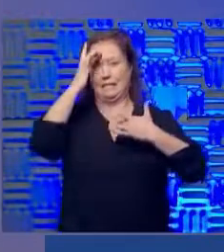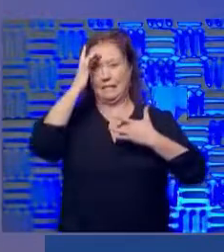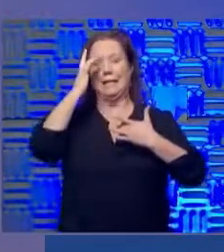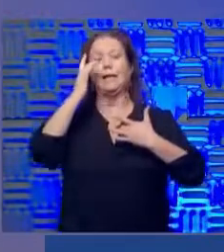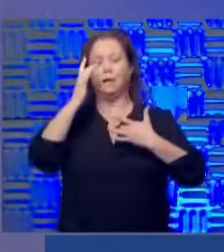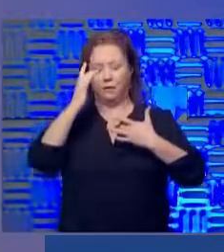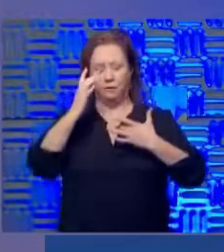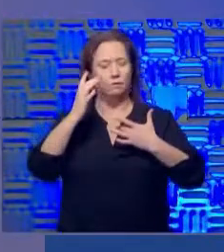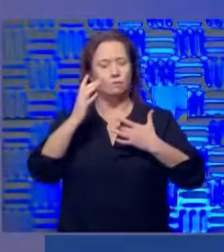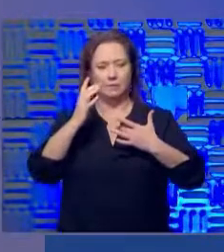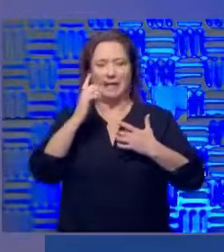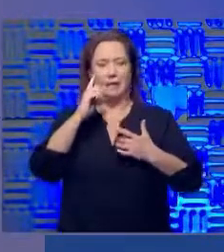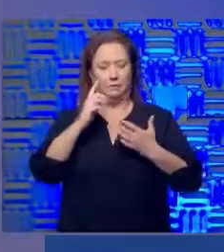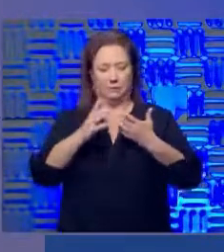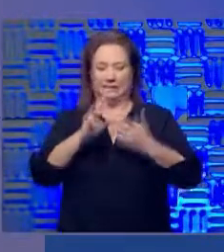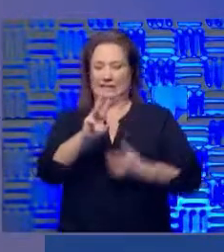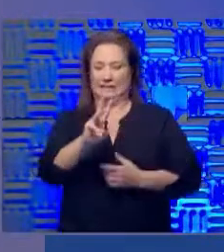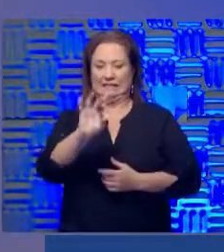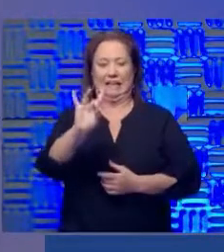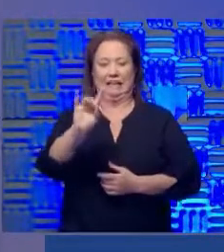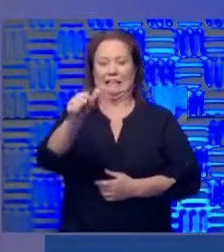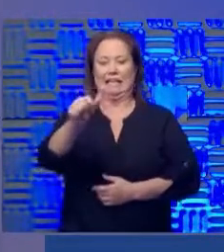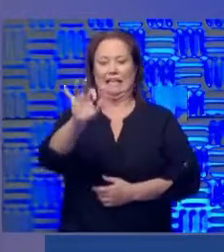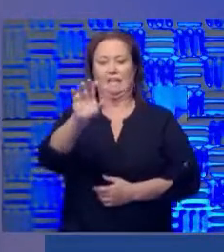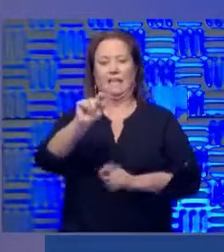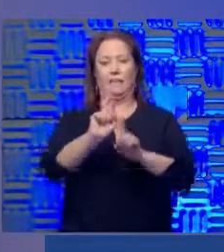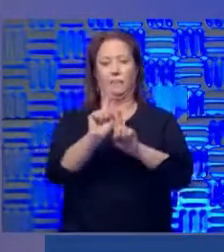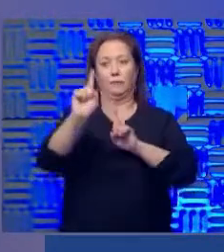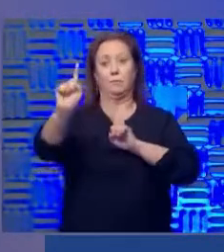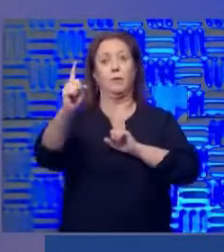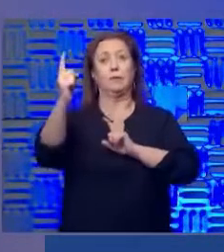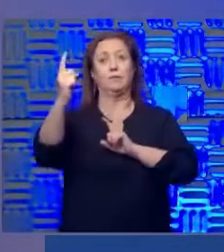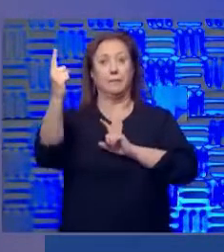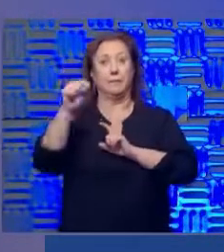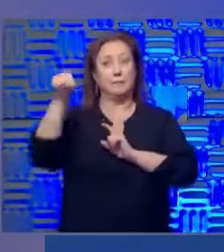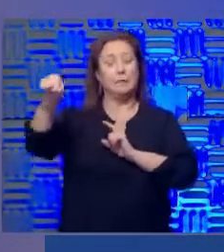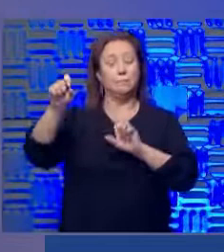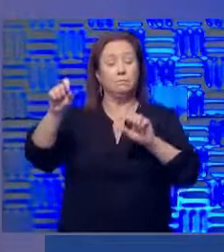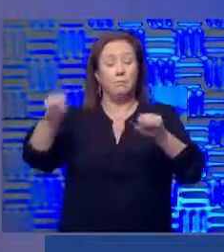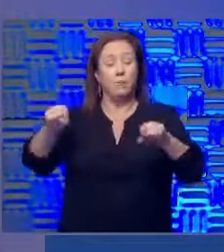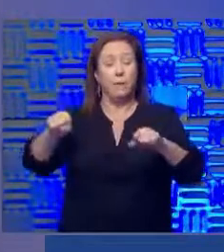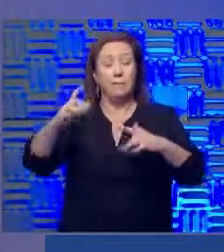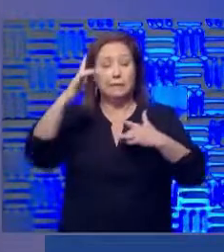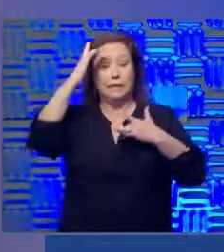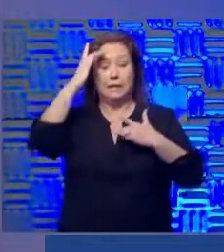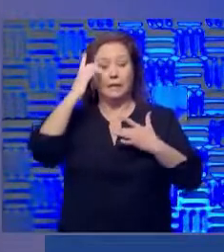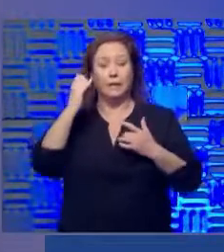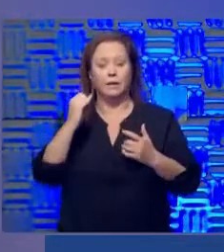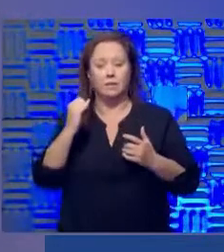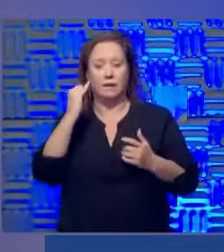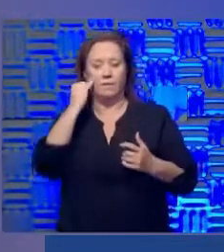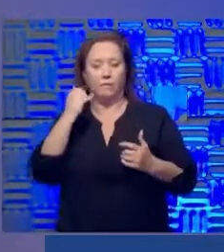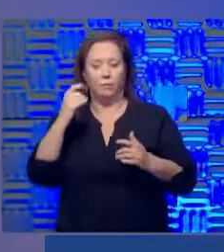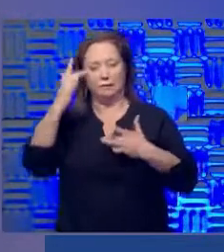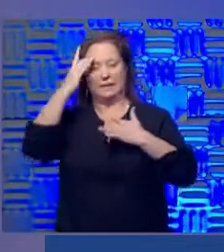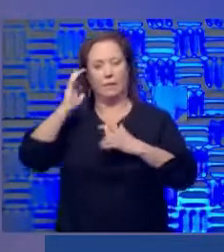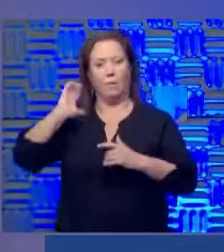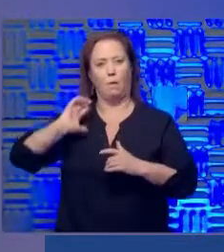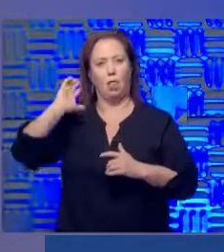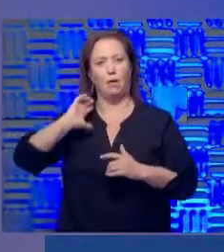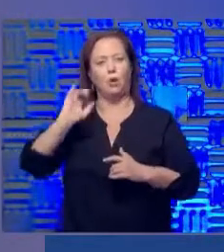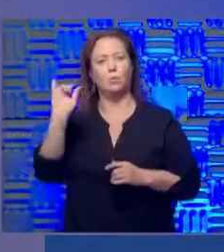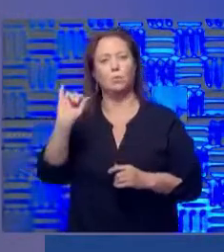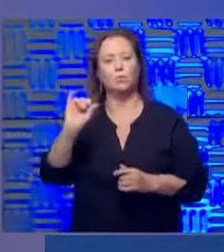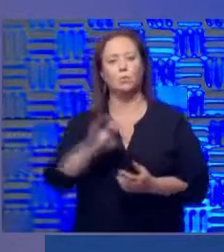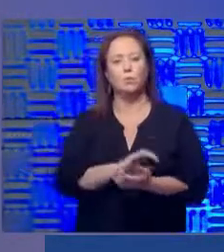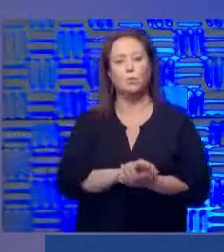are, 6, 8, 10 feet away from somebody who has had it. And especially if they've had it some time ago,